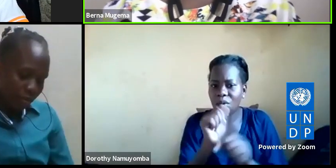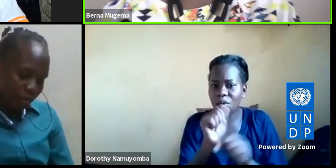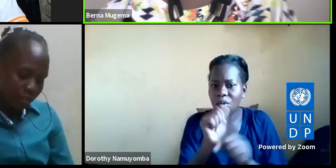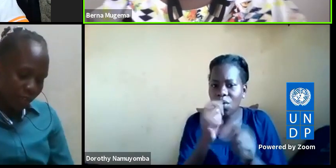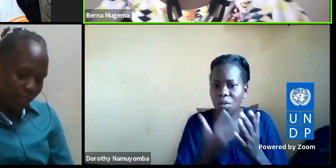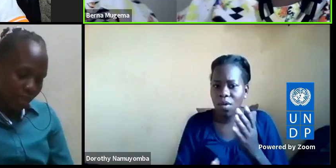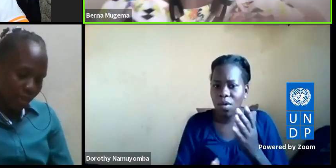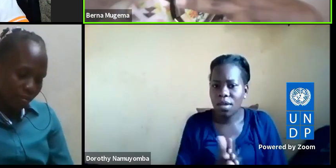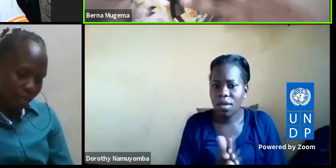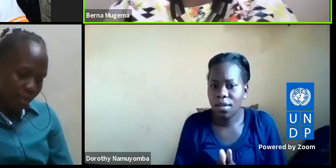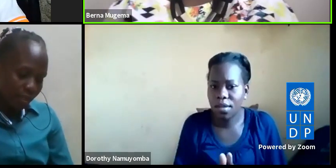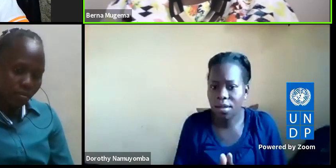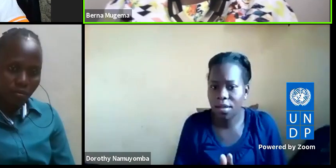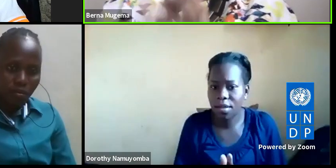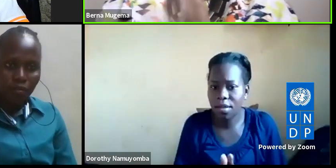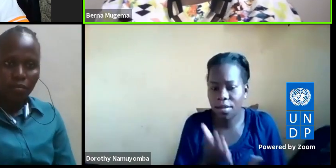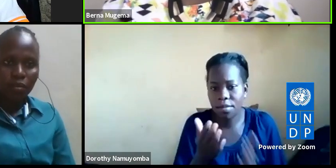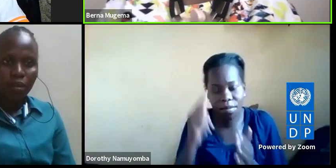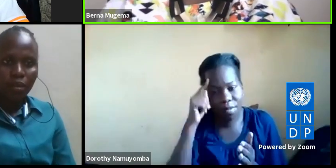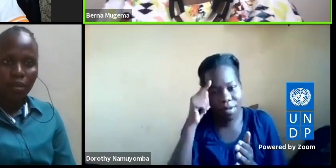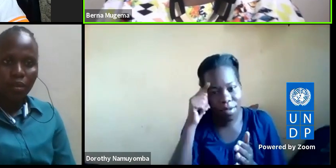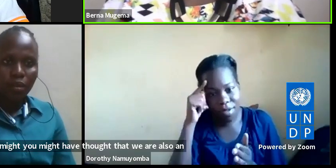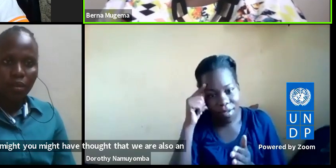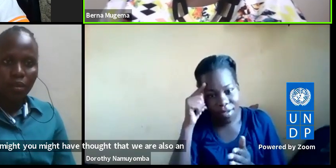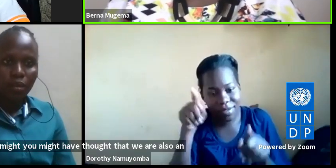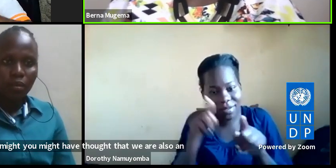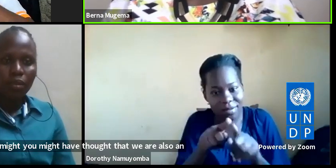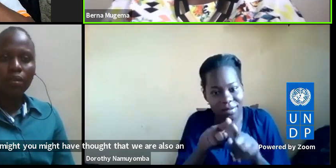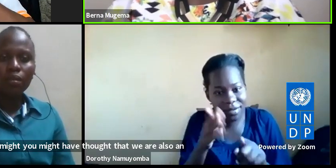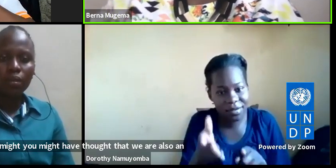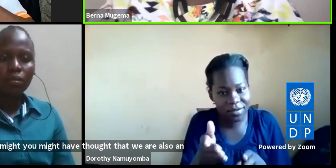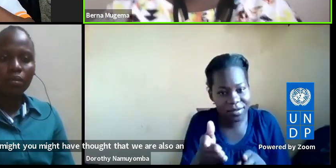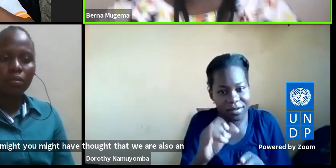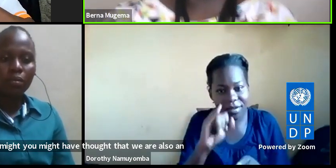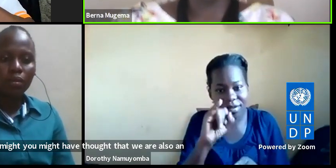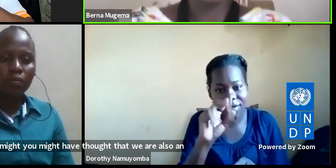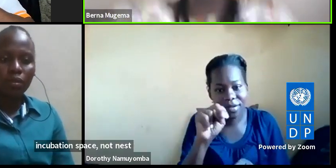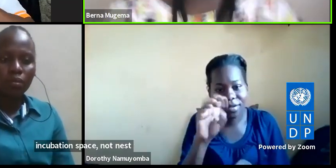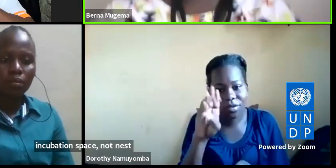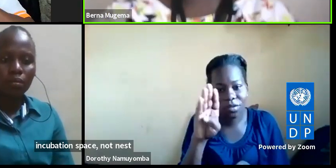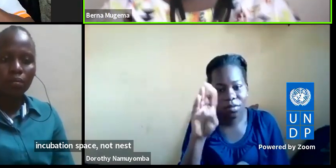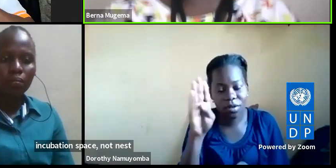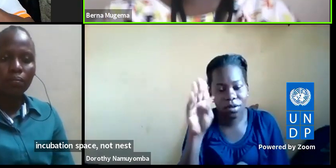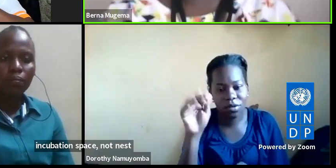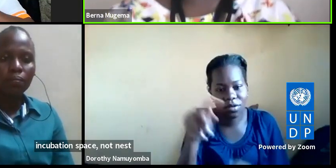you might have thought that we are also an incubation space. Not necessarily.